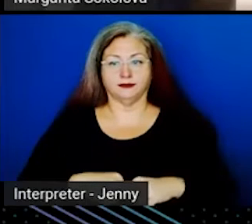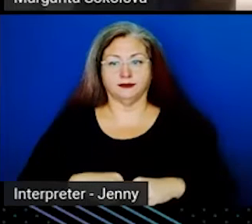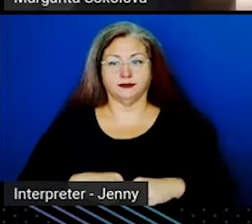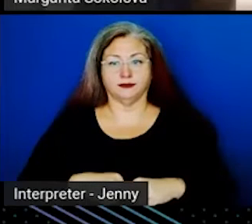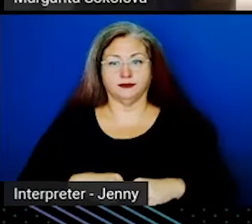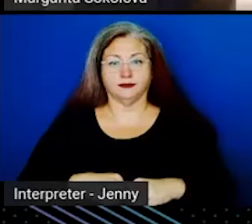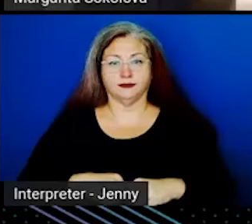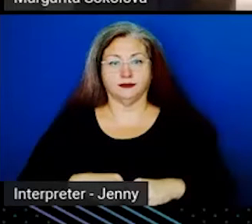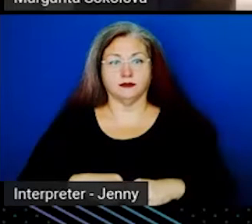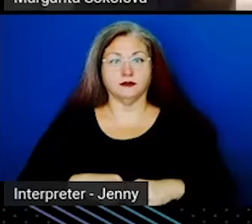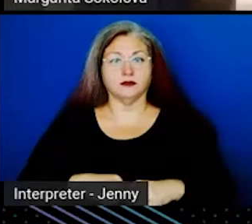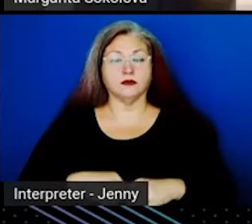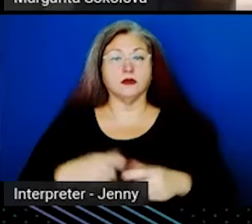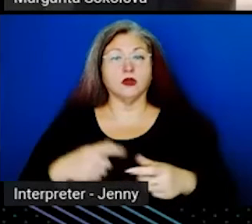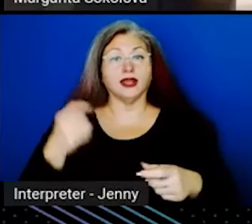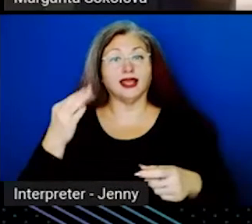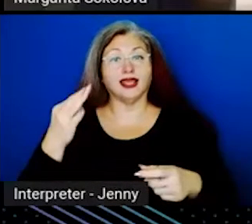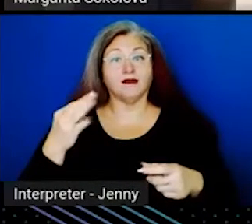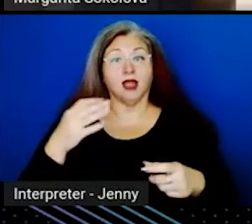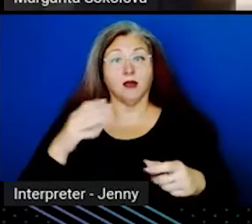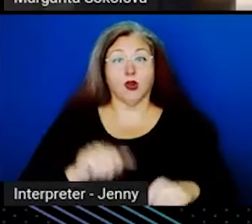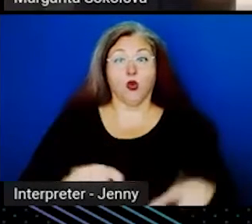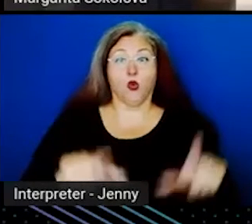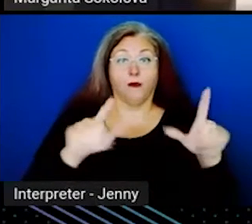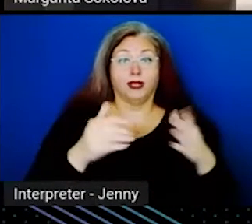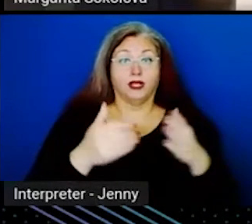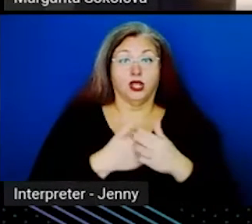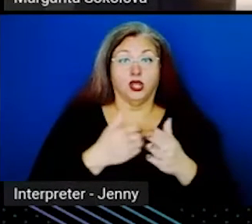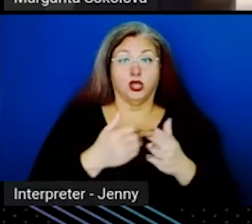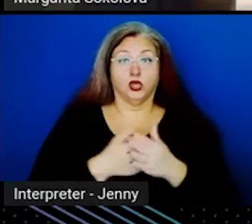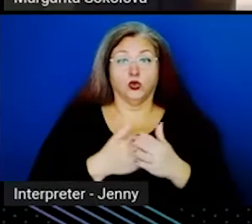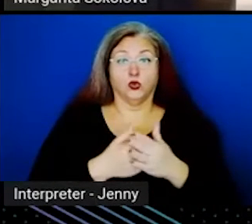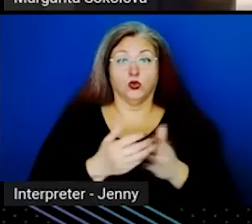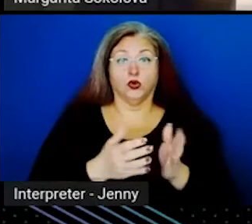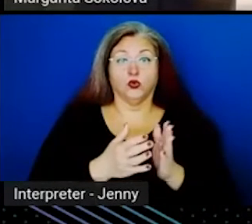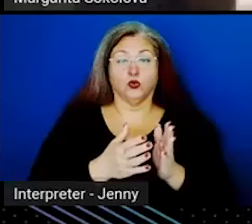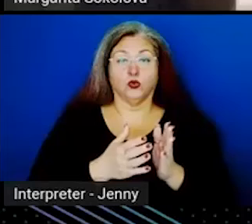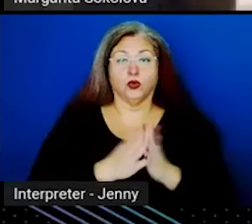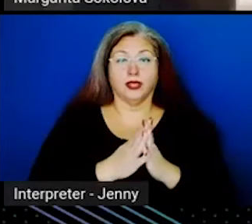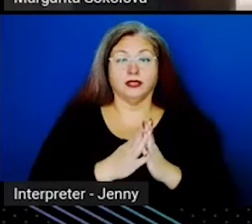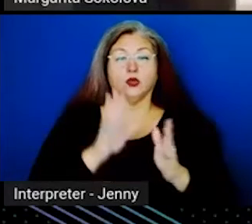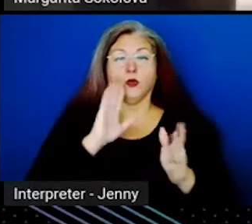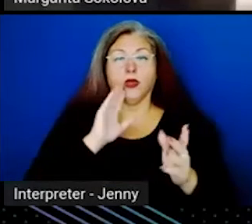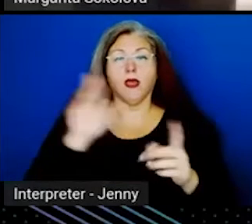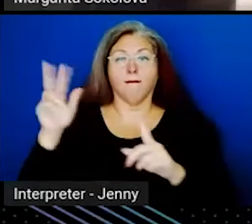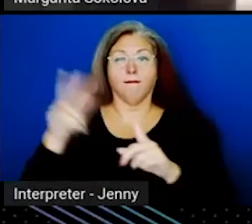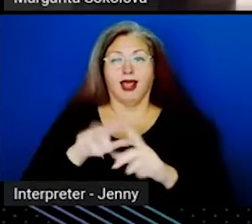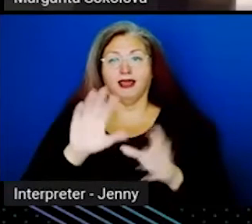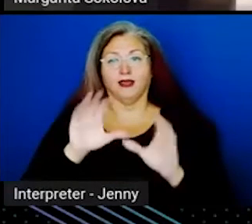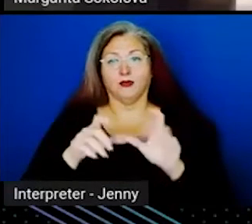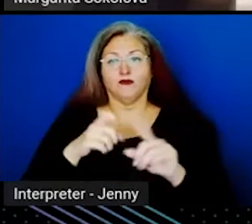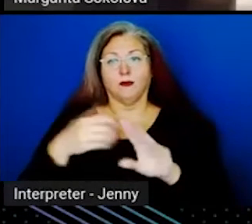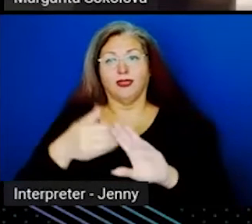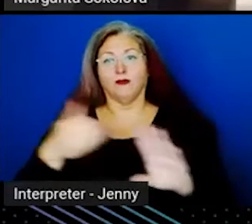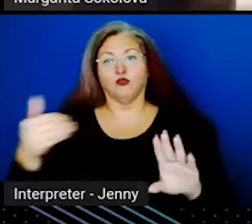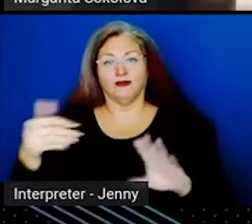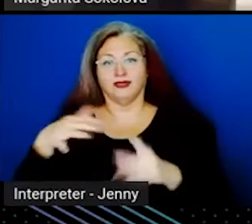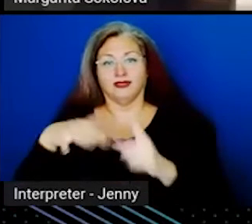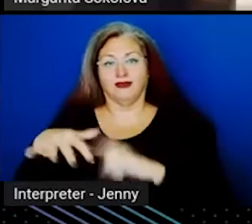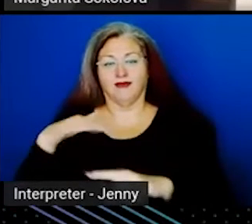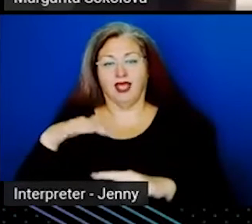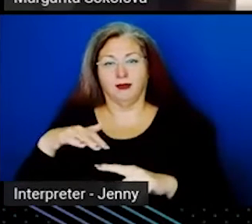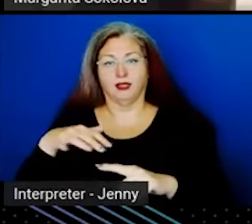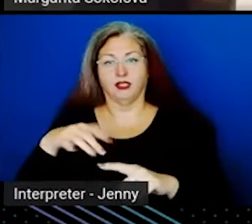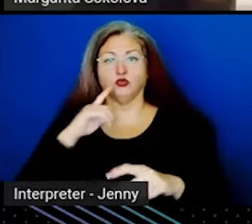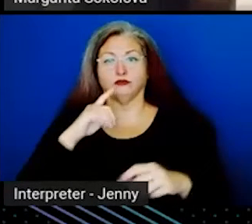Then if I'm opening a new pull request, it'll apply the configuration specified by that preview environment module to spin up